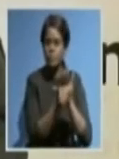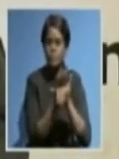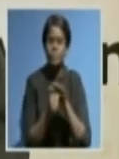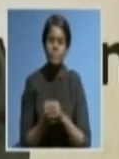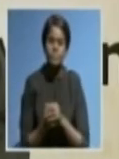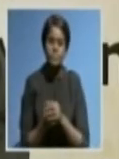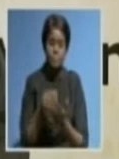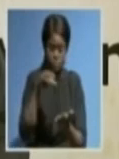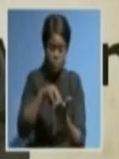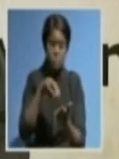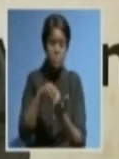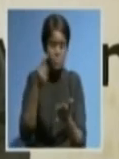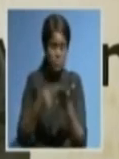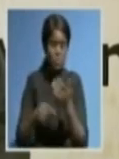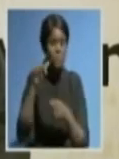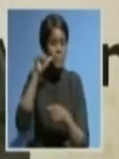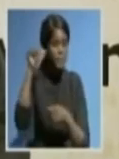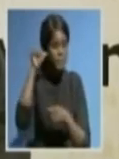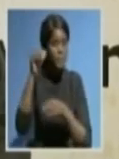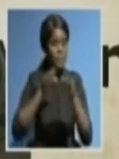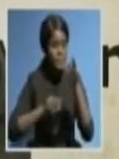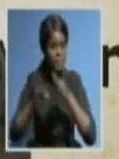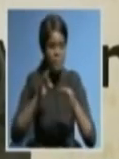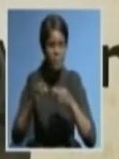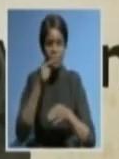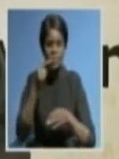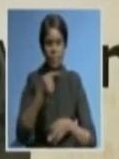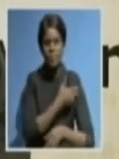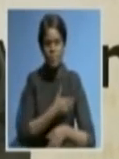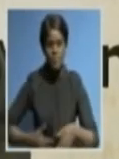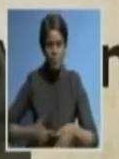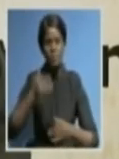The case that we described yesterday as being ill though stable